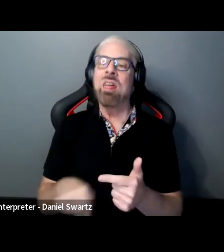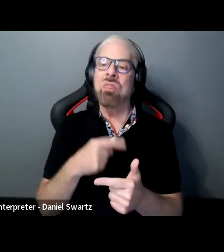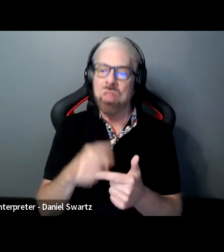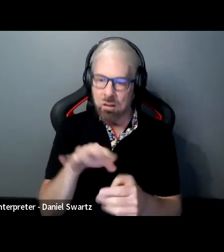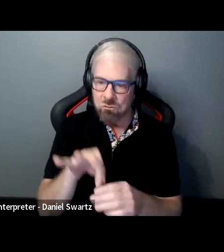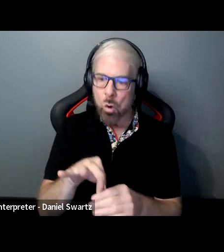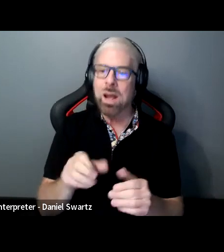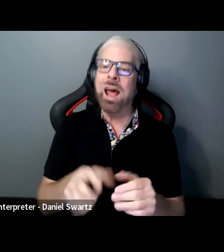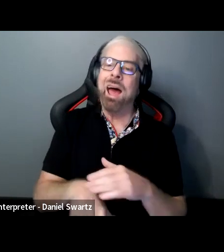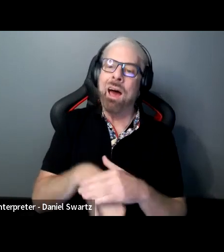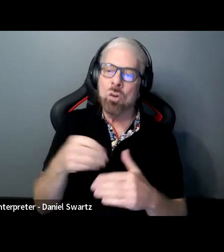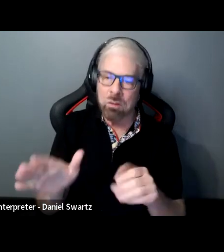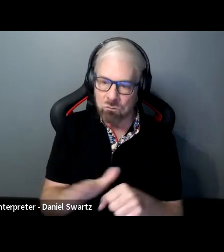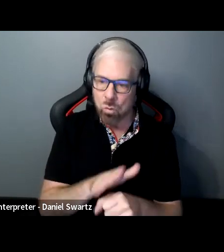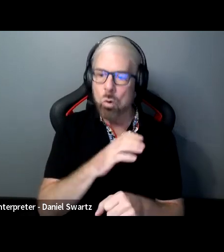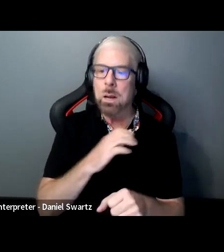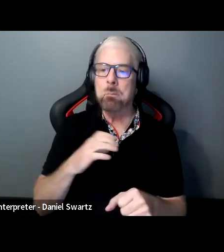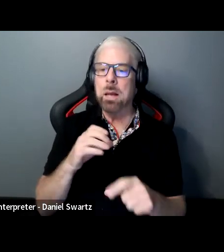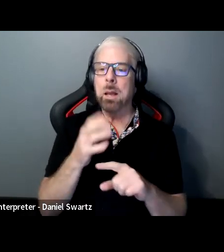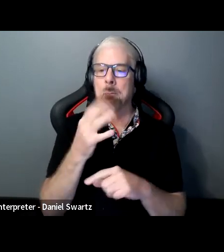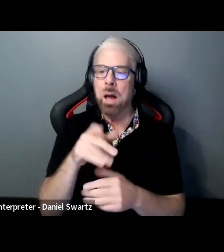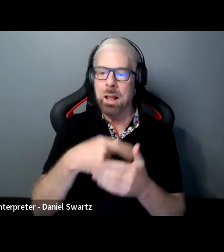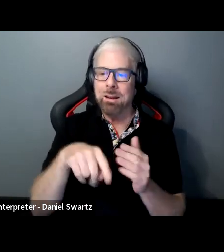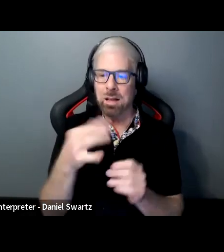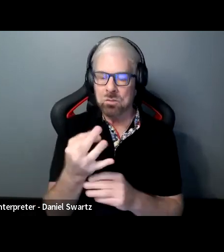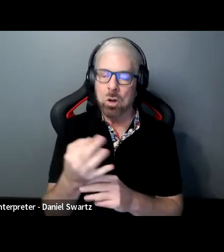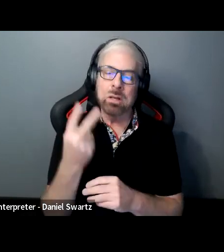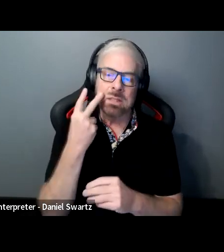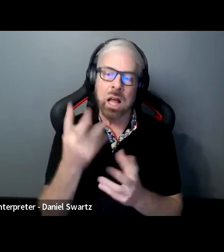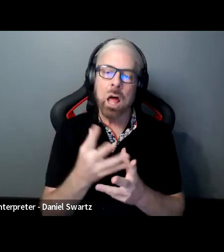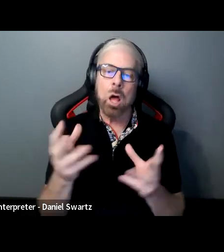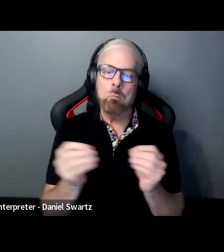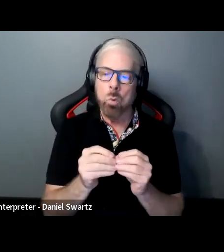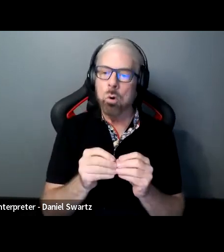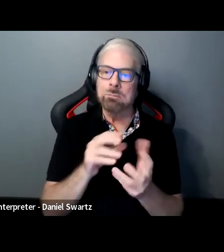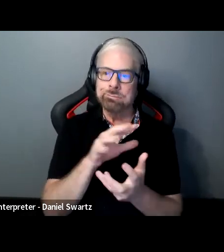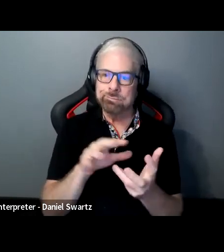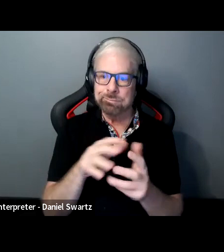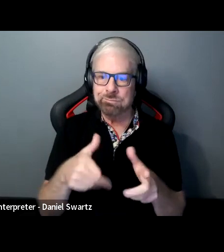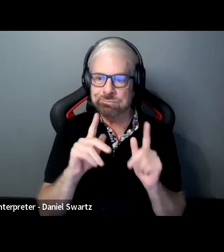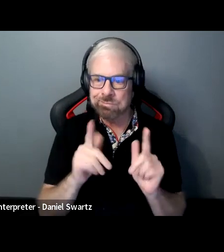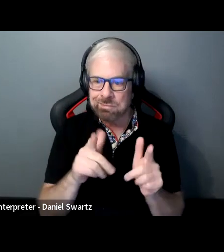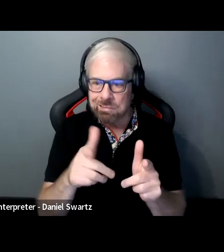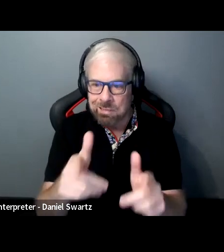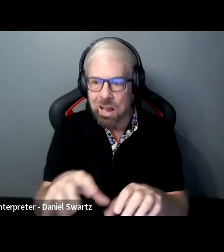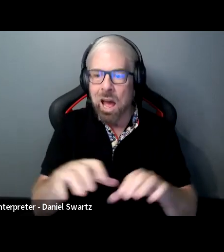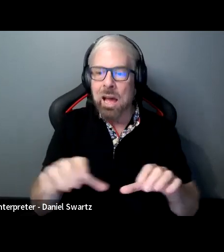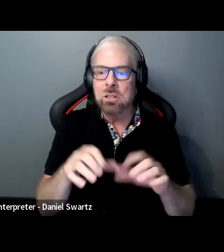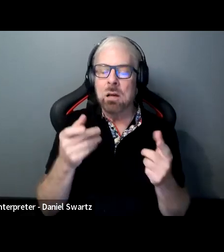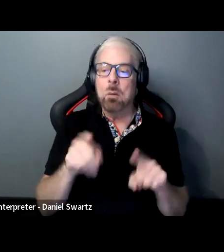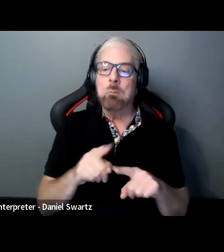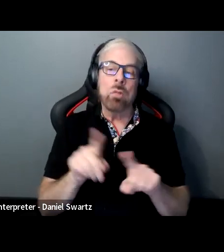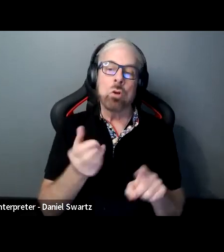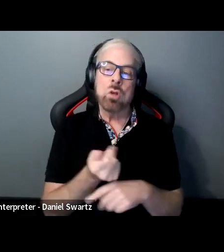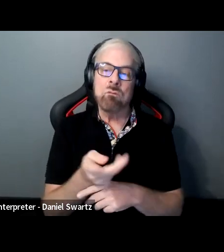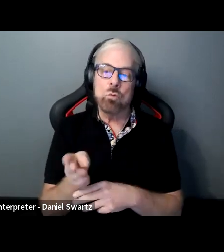by next Friday. So you're going to see a lot of more frenzied action going on. There are a few bills